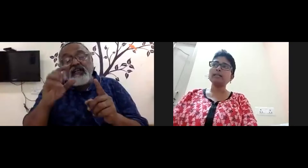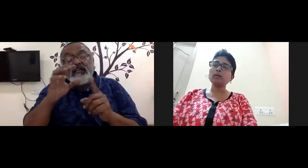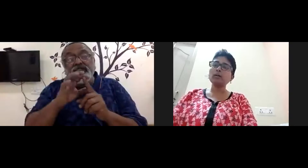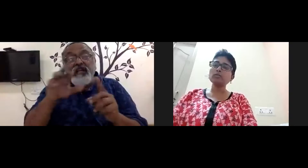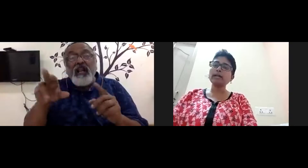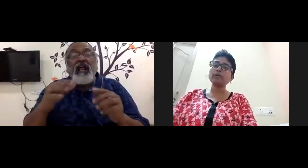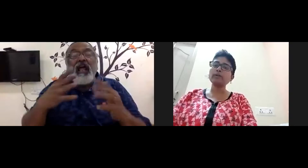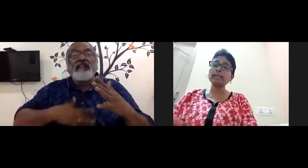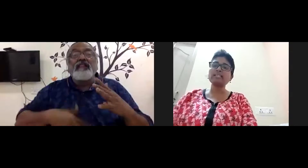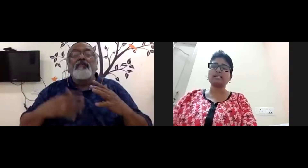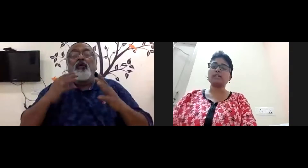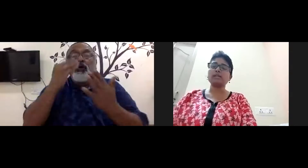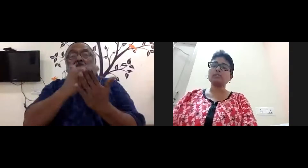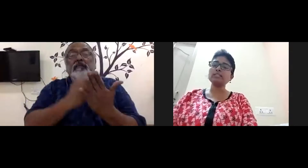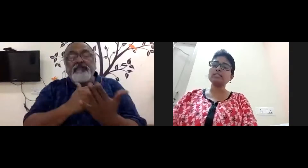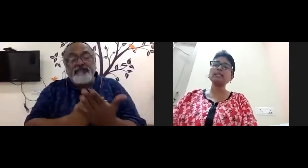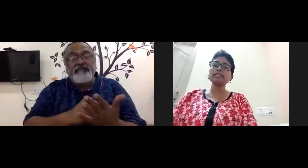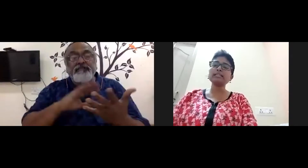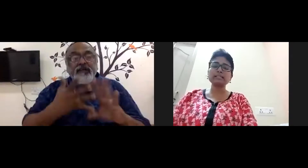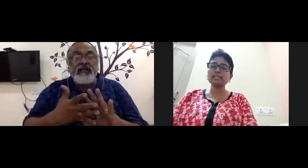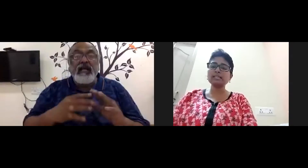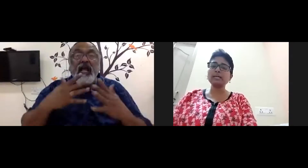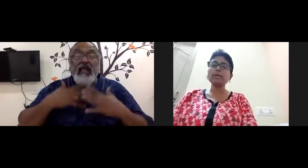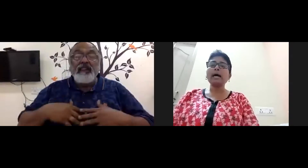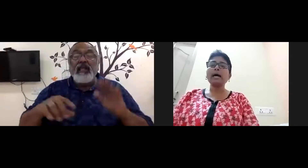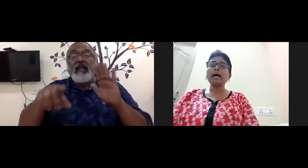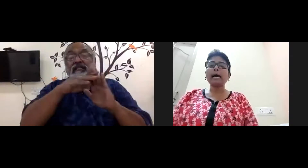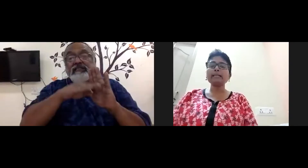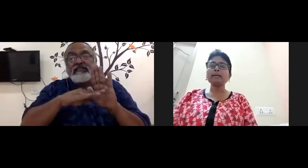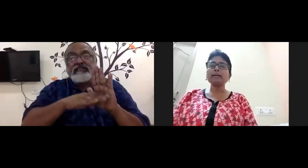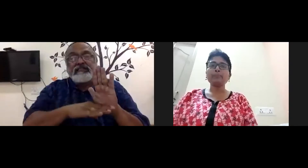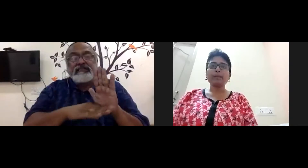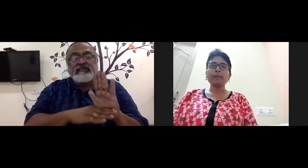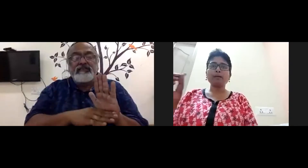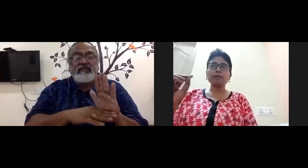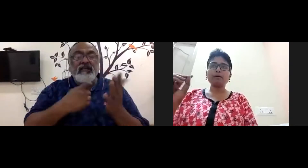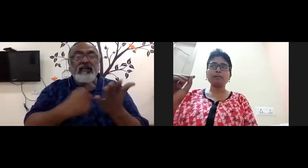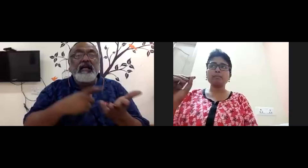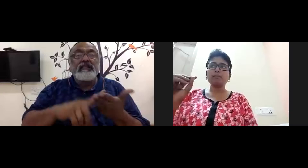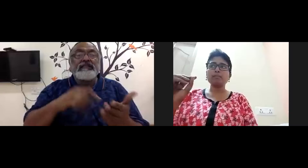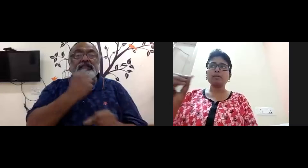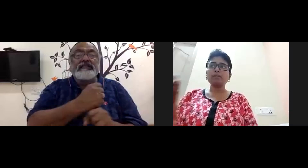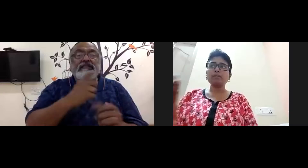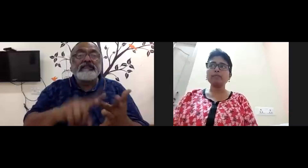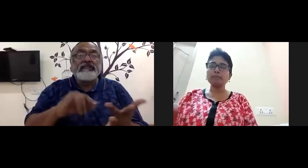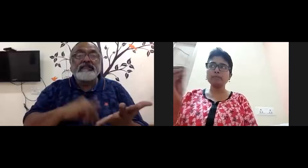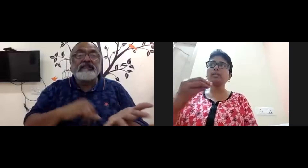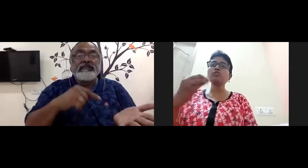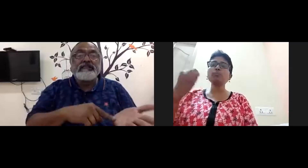and they are also trying to have a health registry. So digital health registry is coming up, and